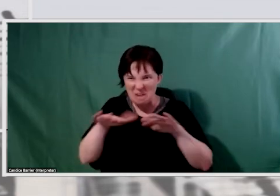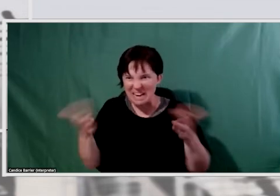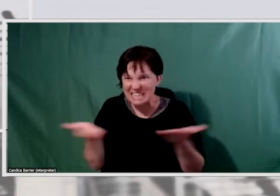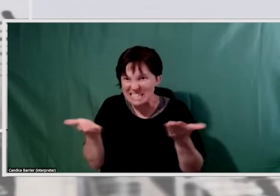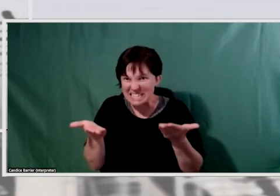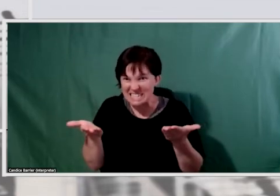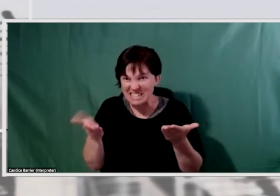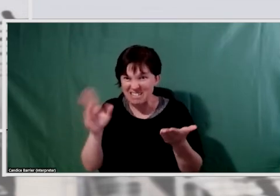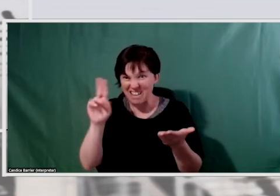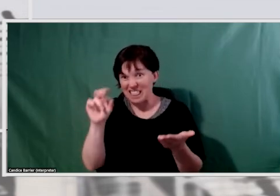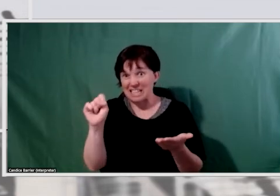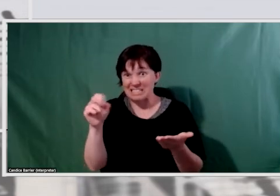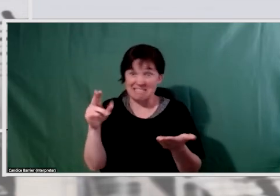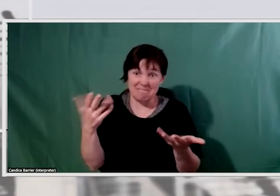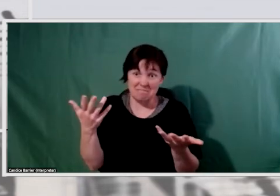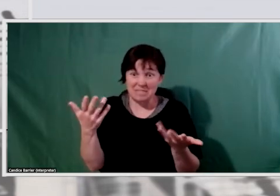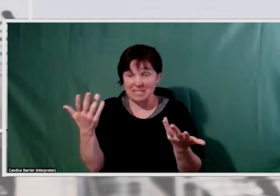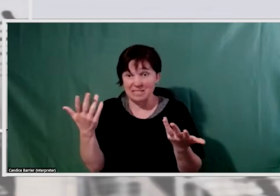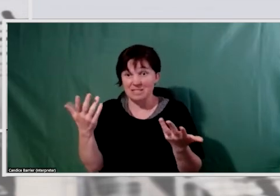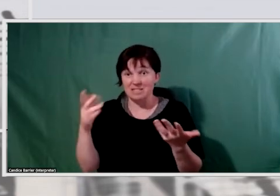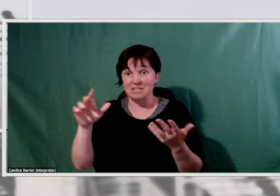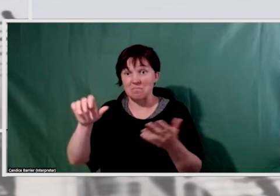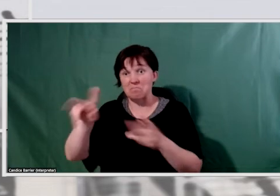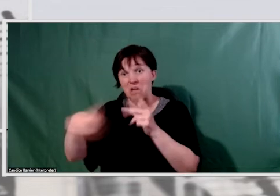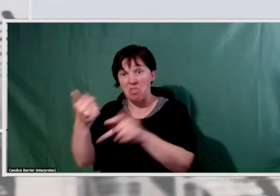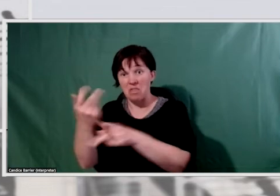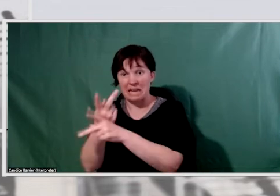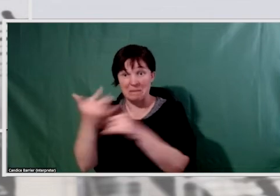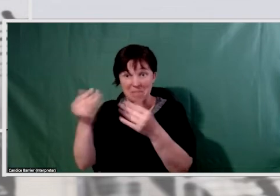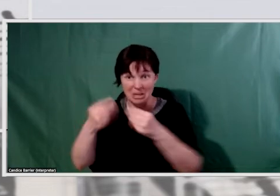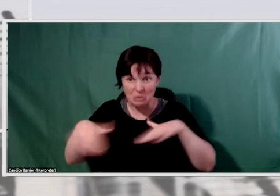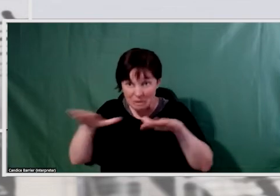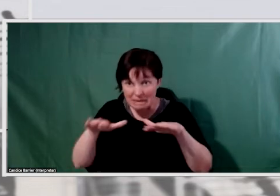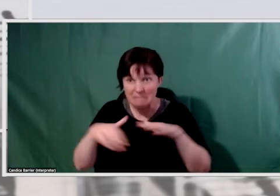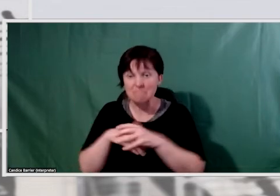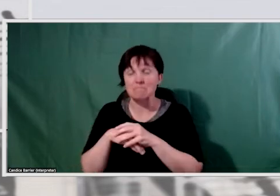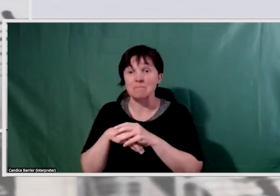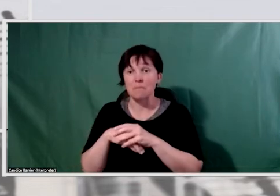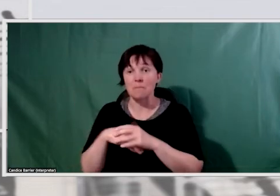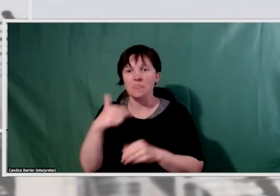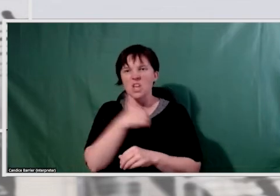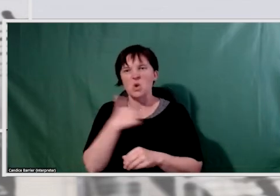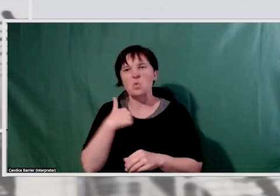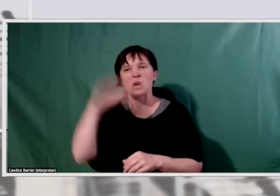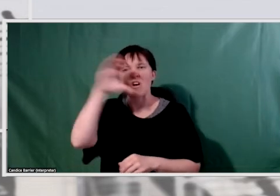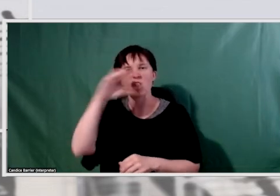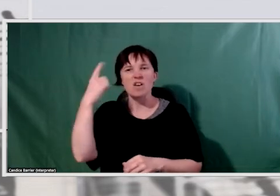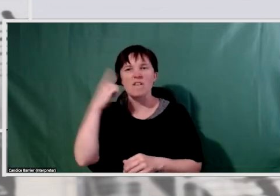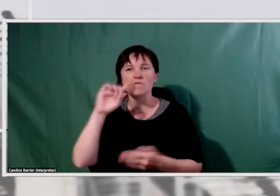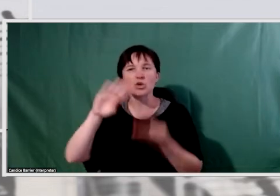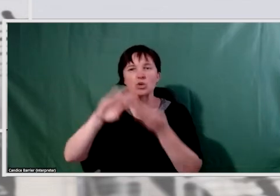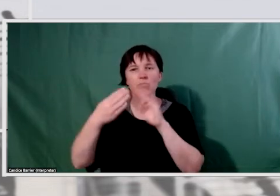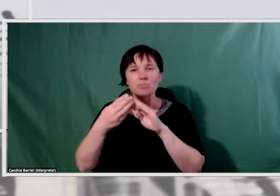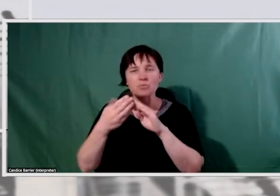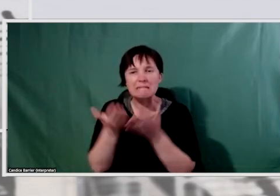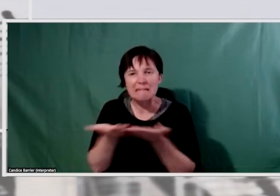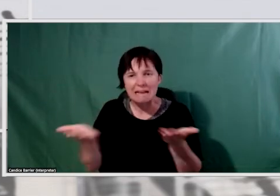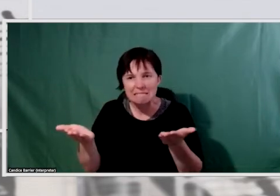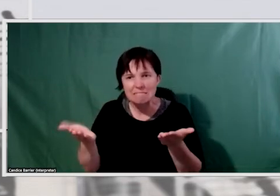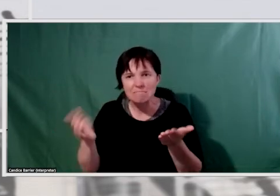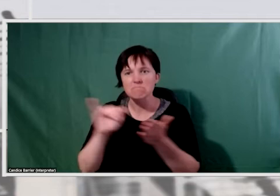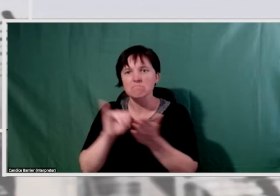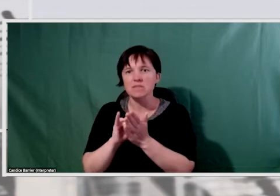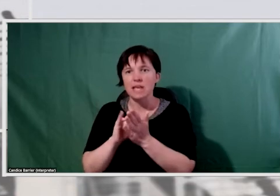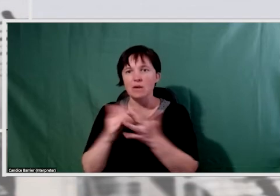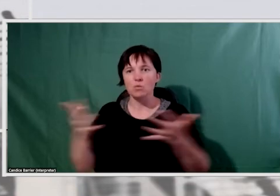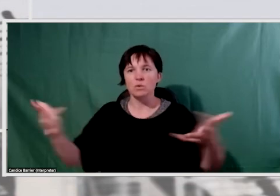an art playground, but we are looking for a community asset that would bring